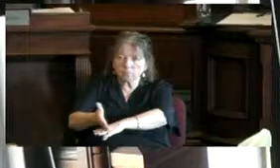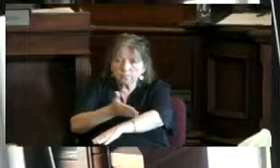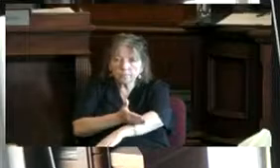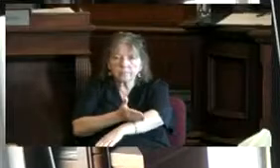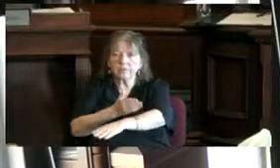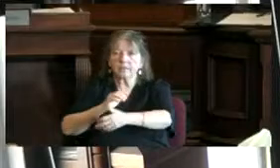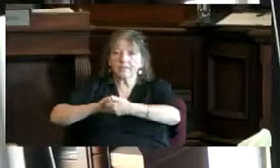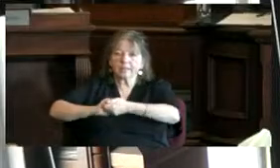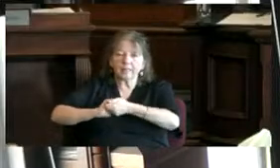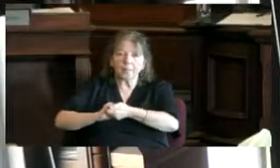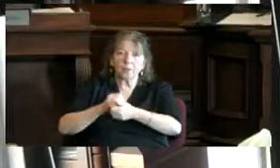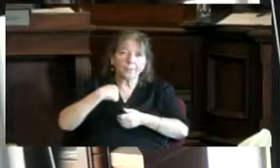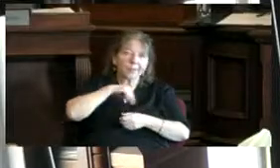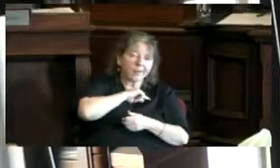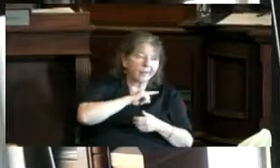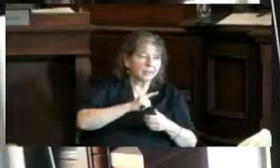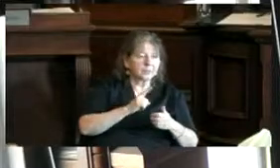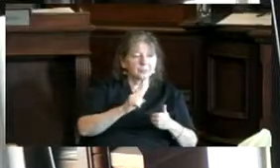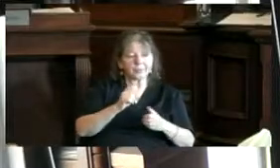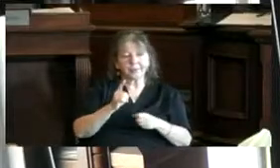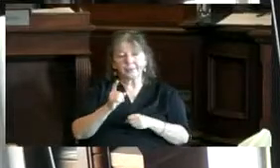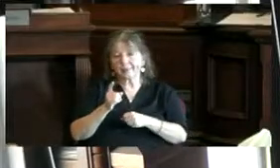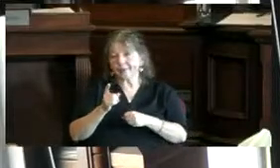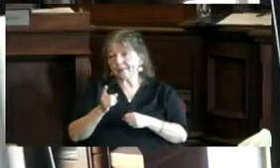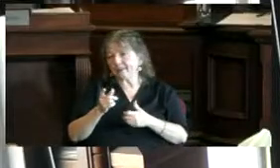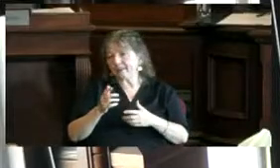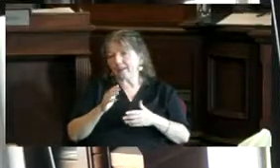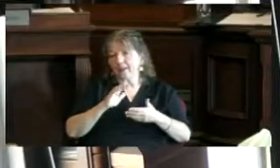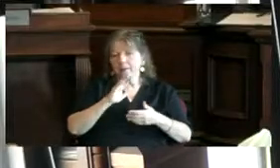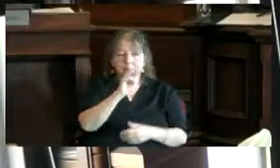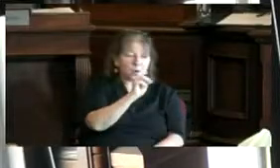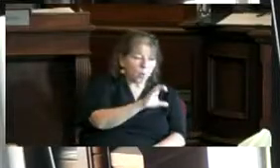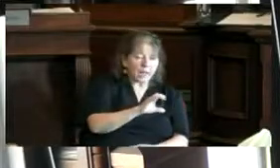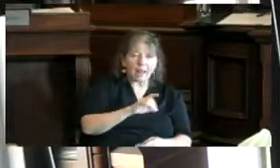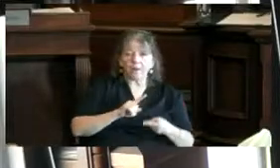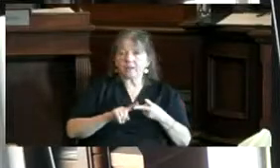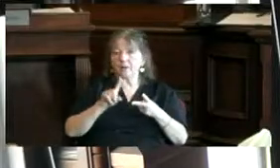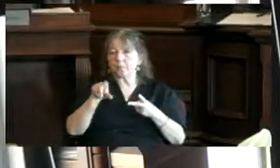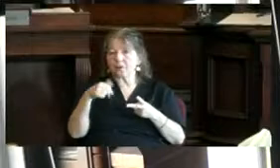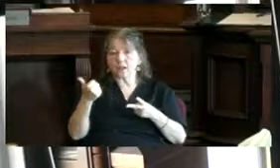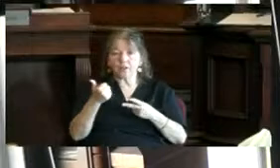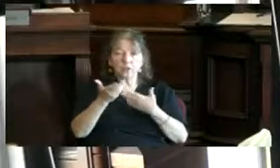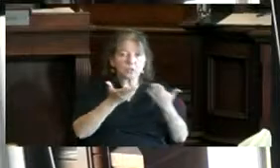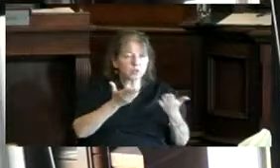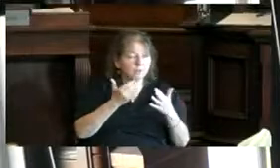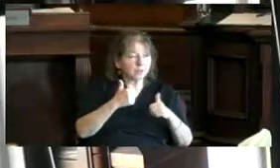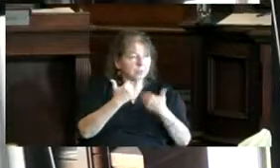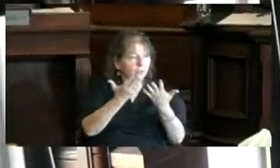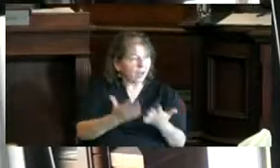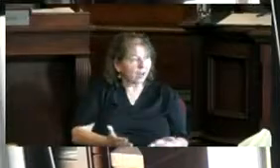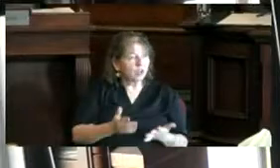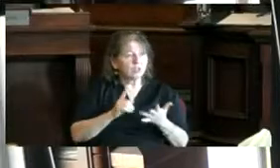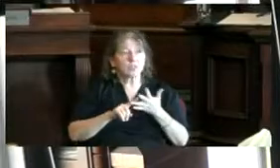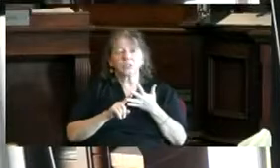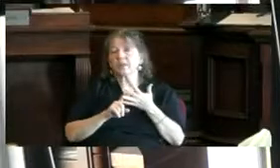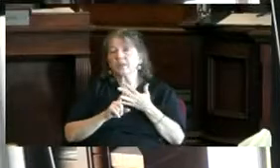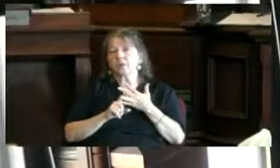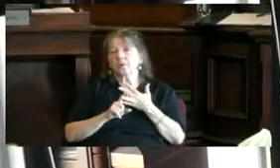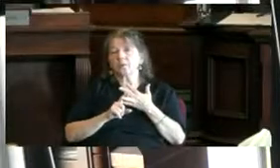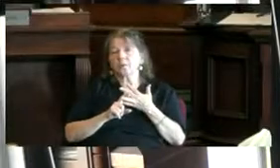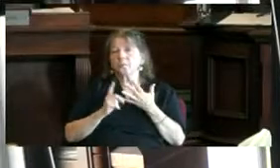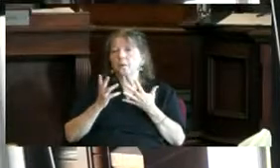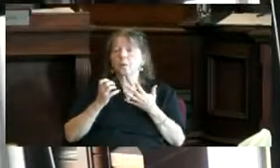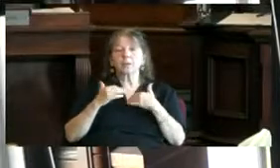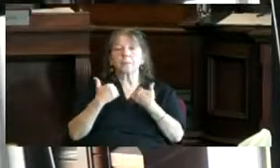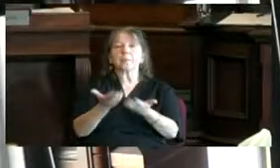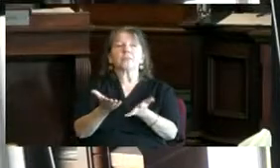in the community, whether it be the county, other homeless services providers and housing providers, that's an area where we